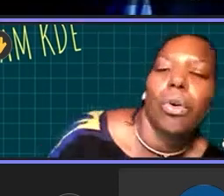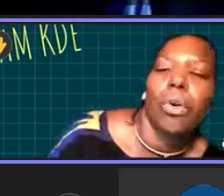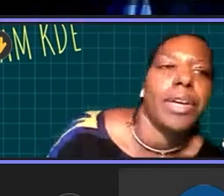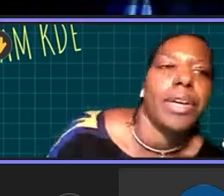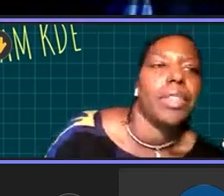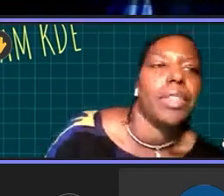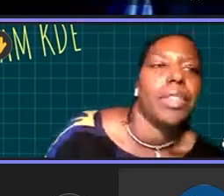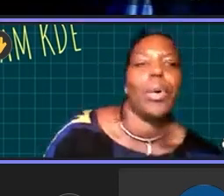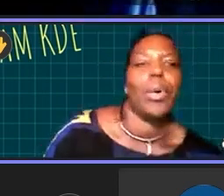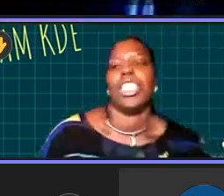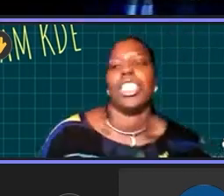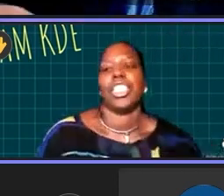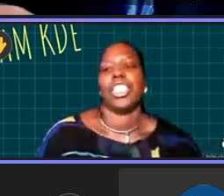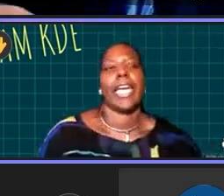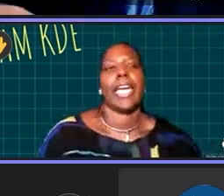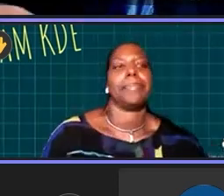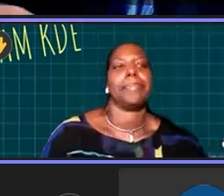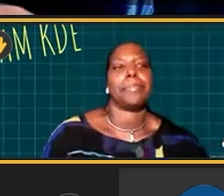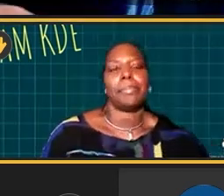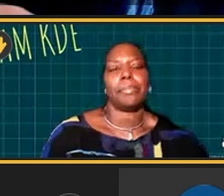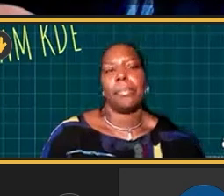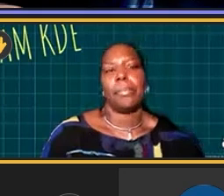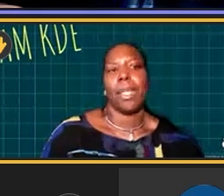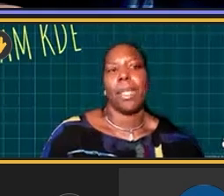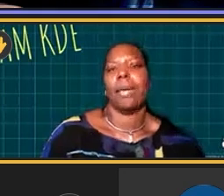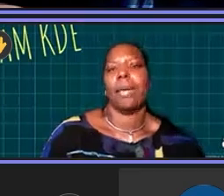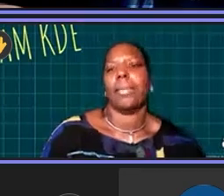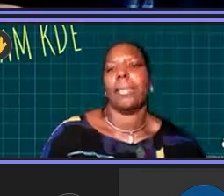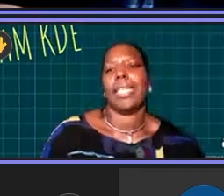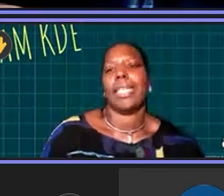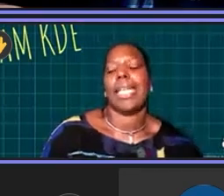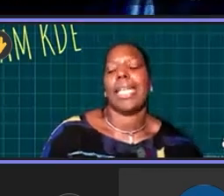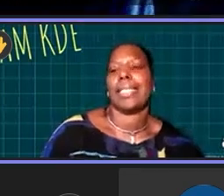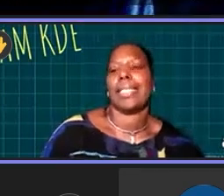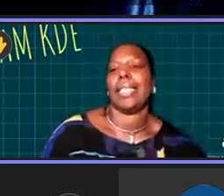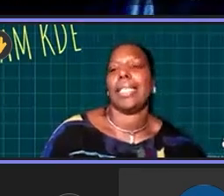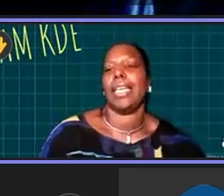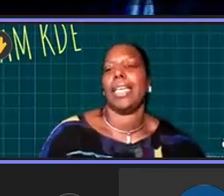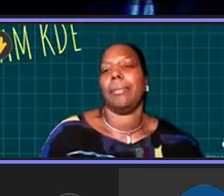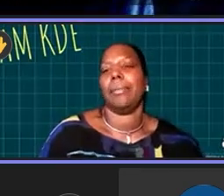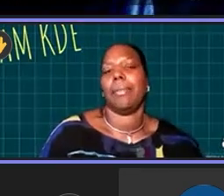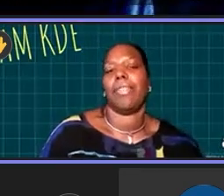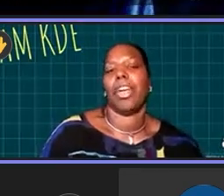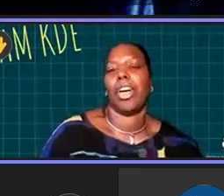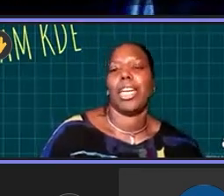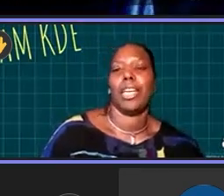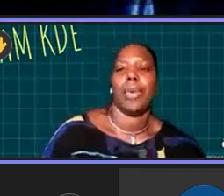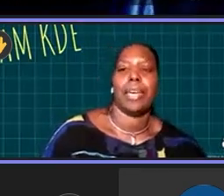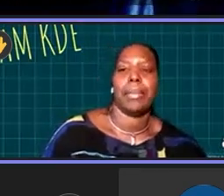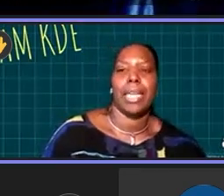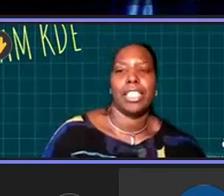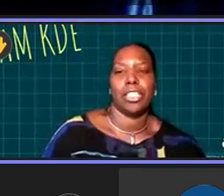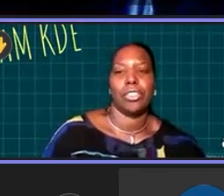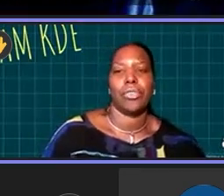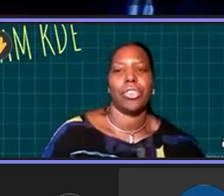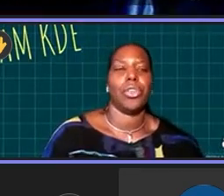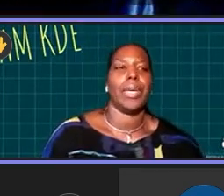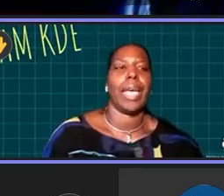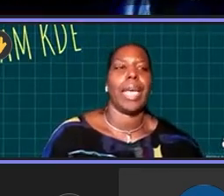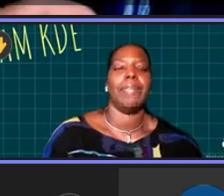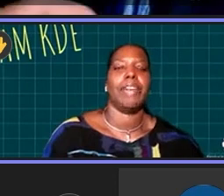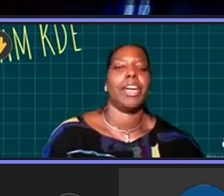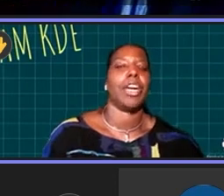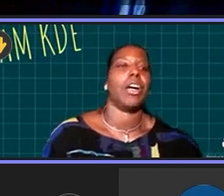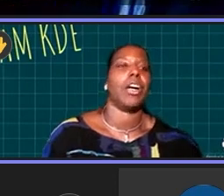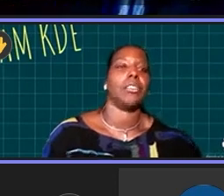We have Corey with the question in chat. Okay. He is asking if there are any recommendations for